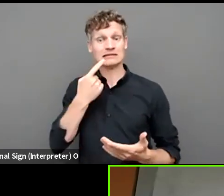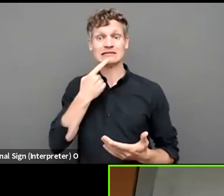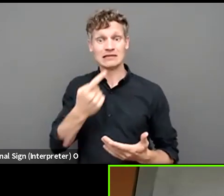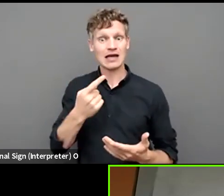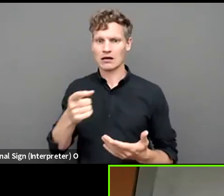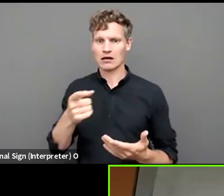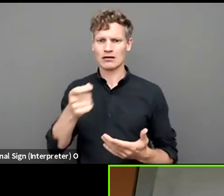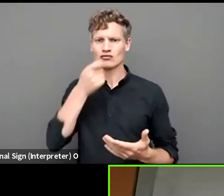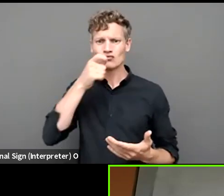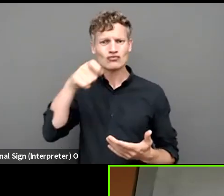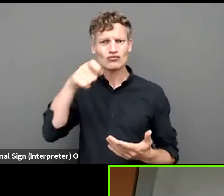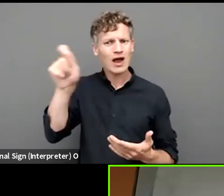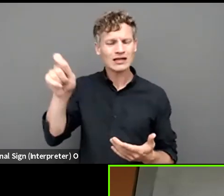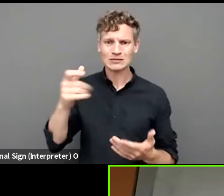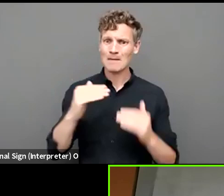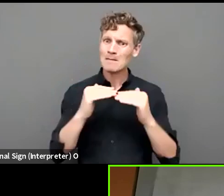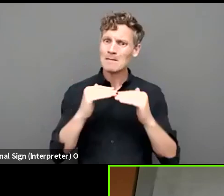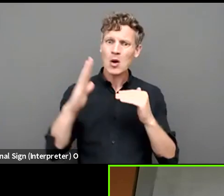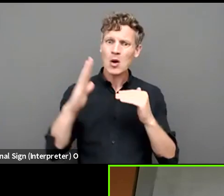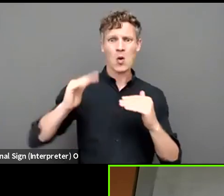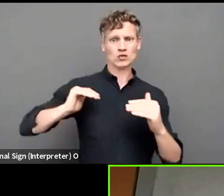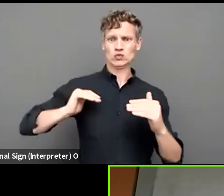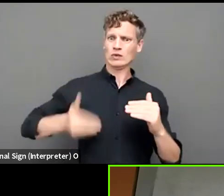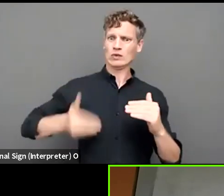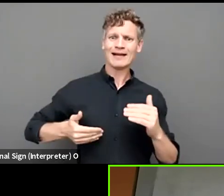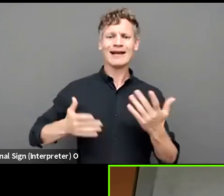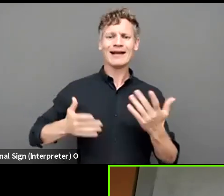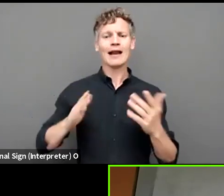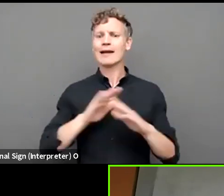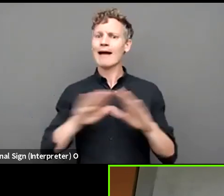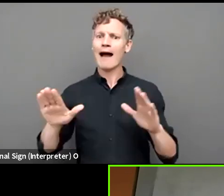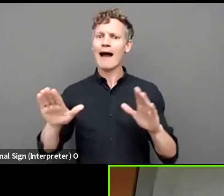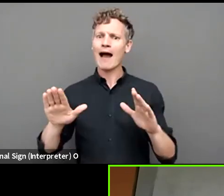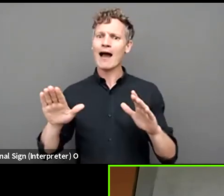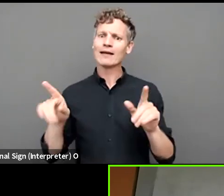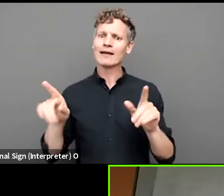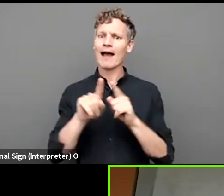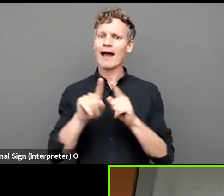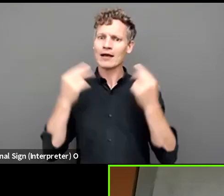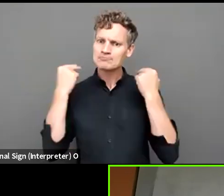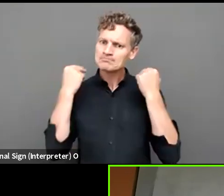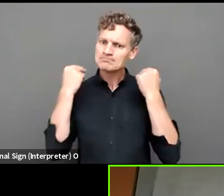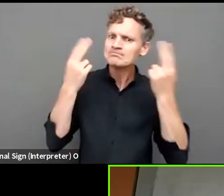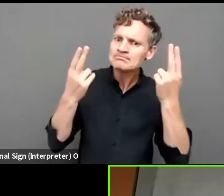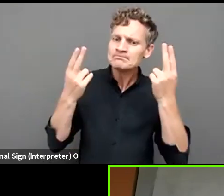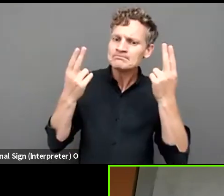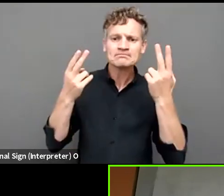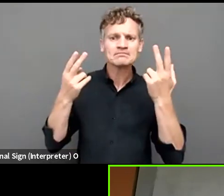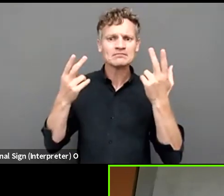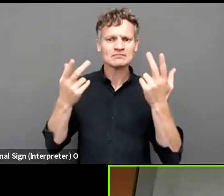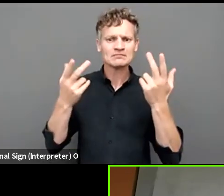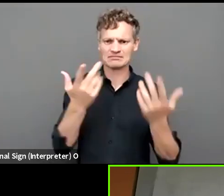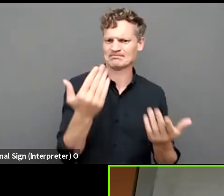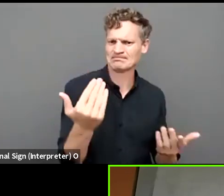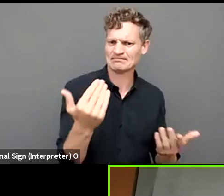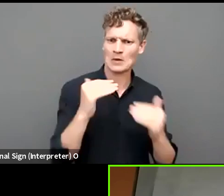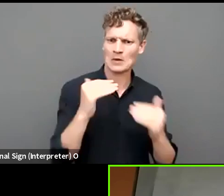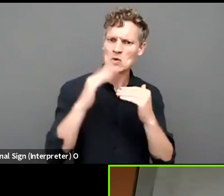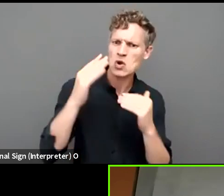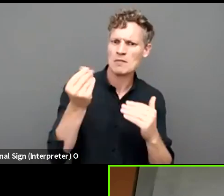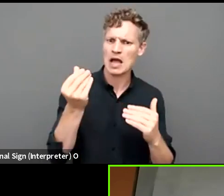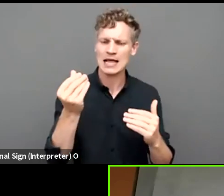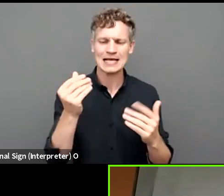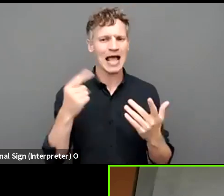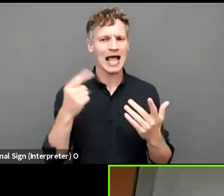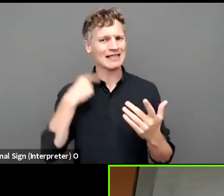don't bargain for their salary, and it must be up to the companies to absolutely ensure that you have a